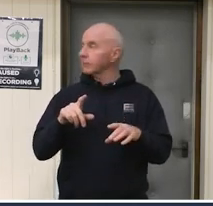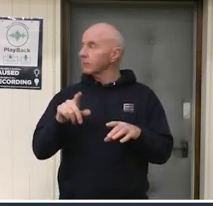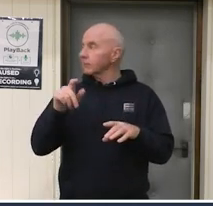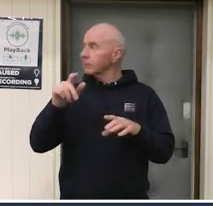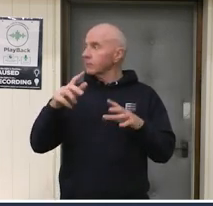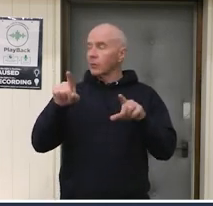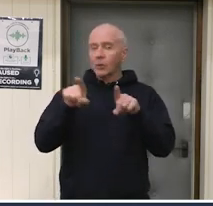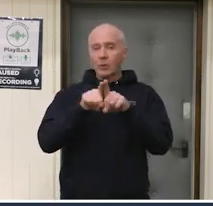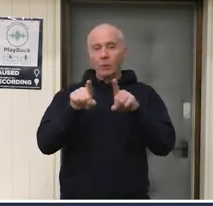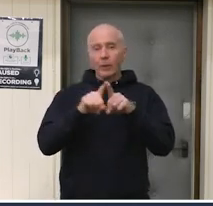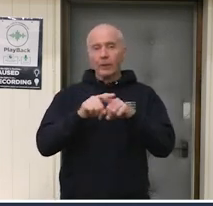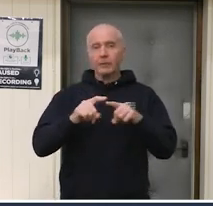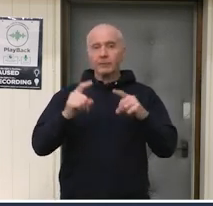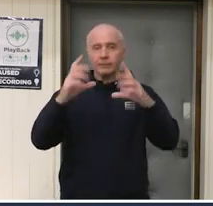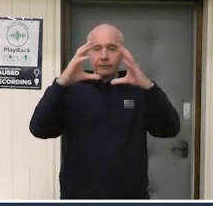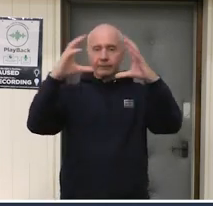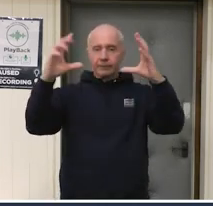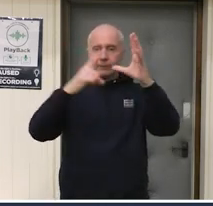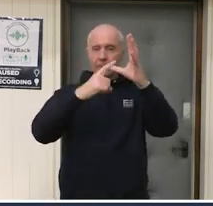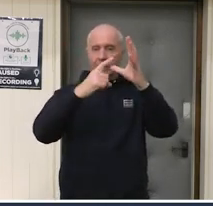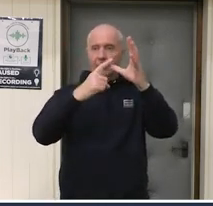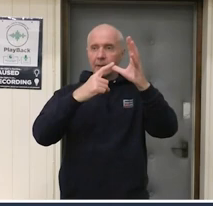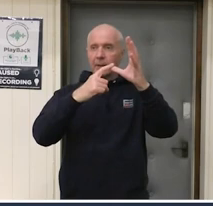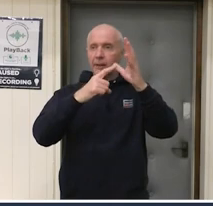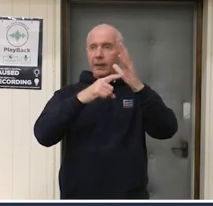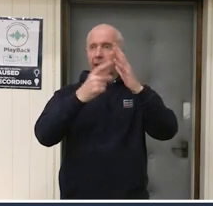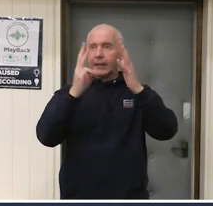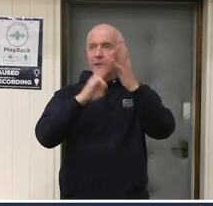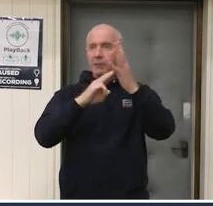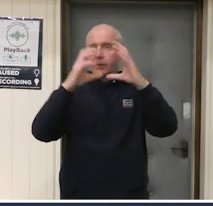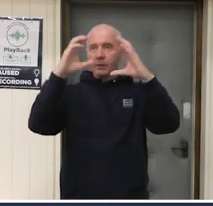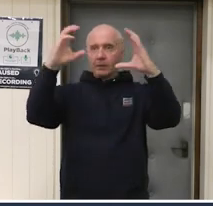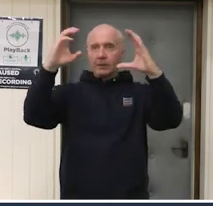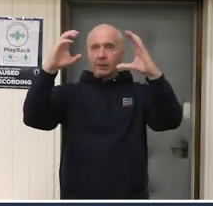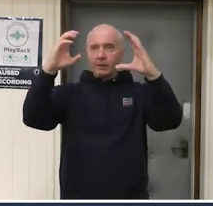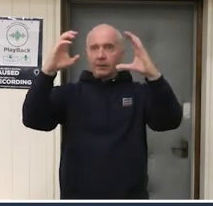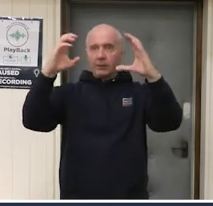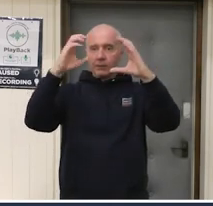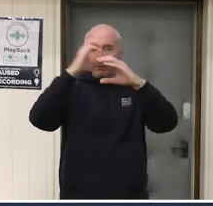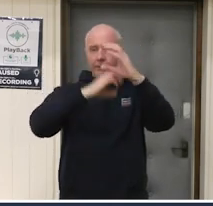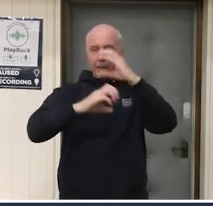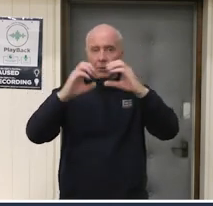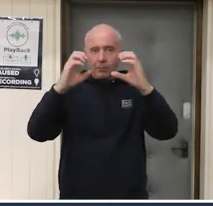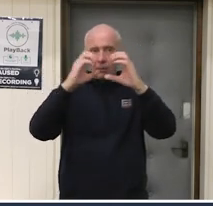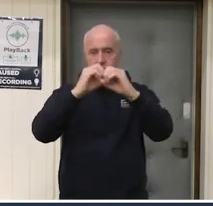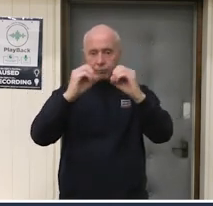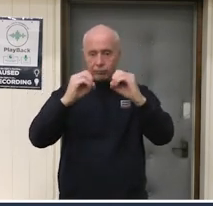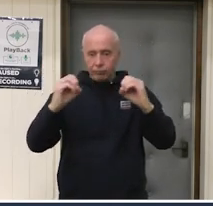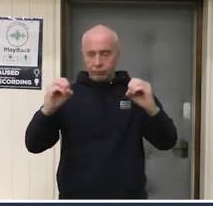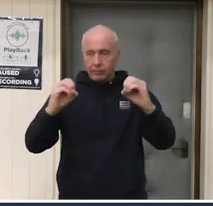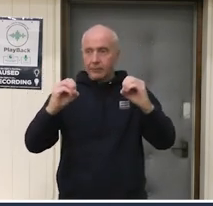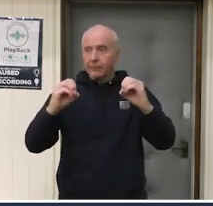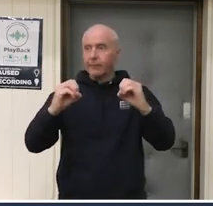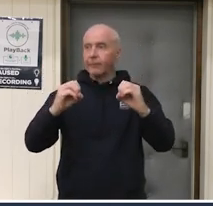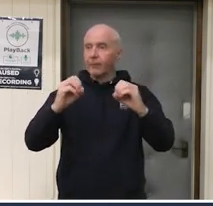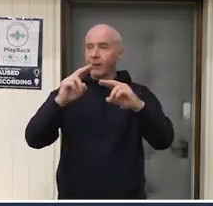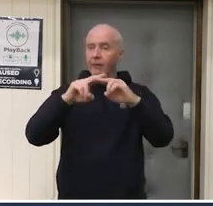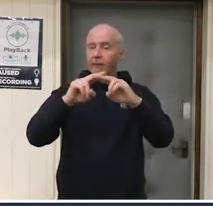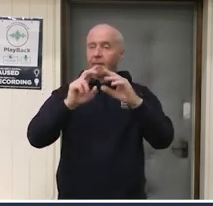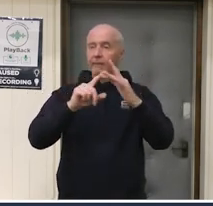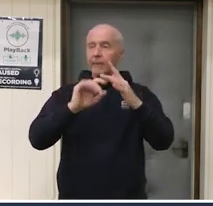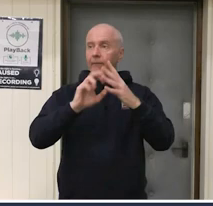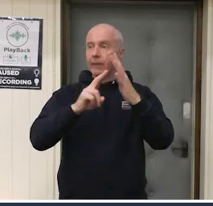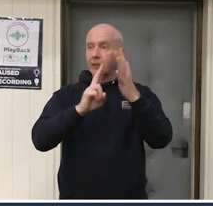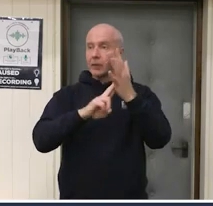is splitting big atoms into littler ones. This is how we generate nuclear energy now. I am in no way against fission. I think